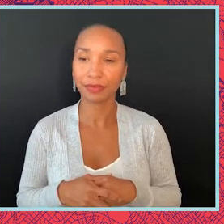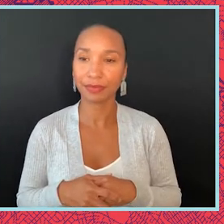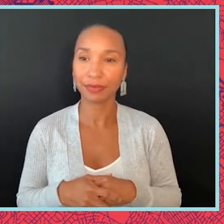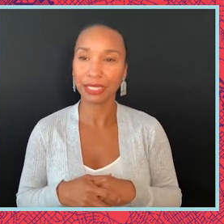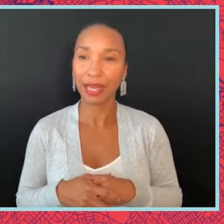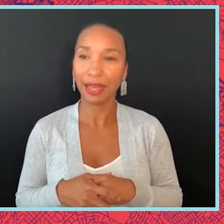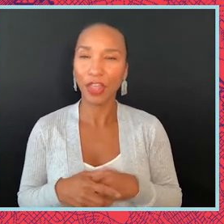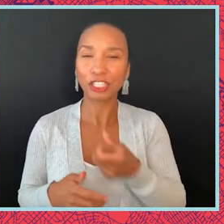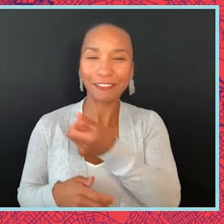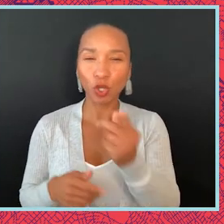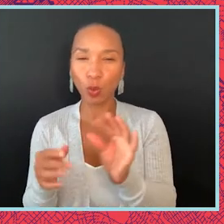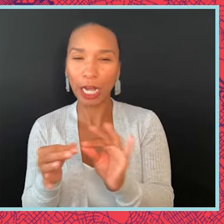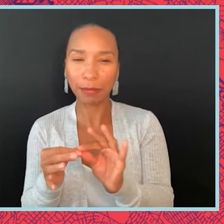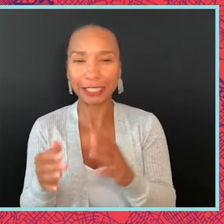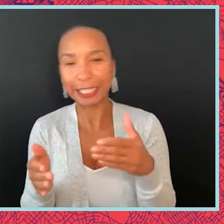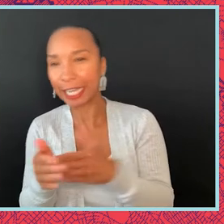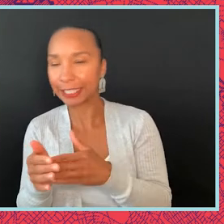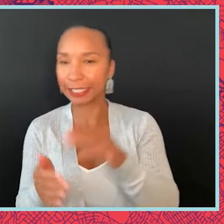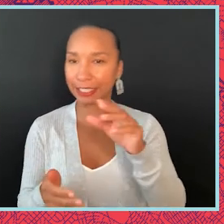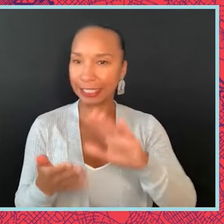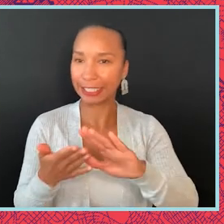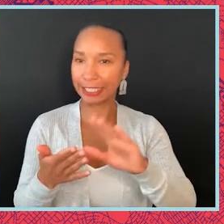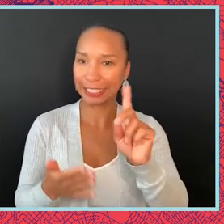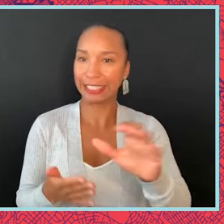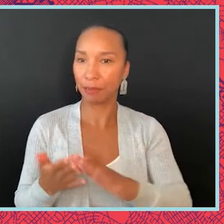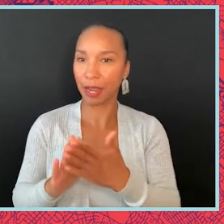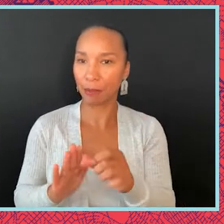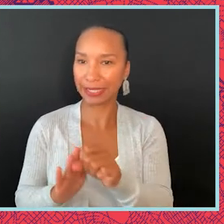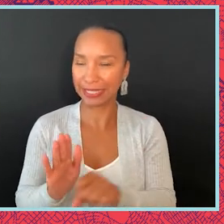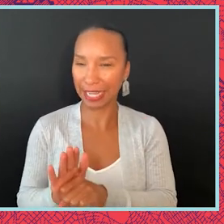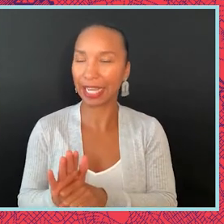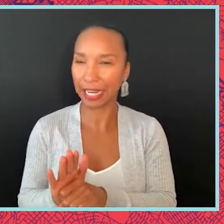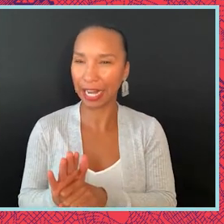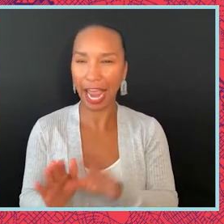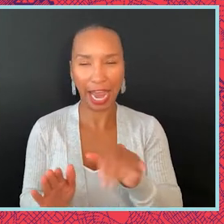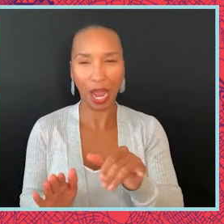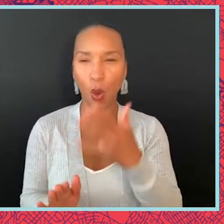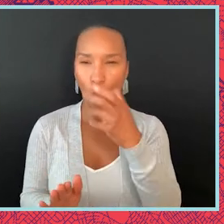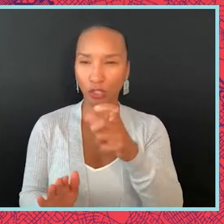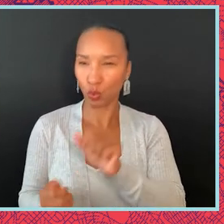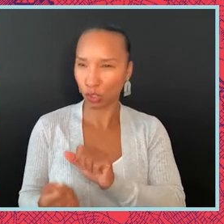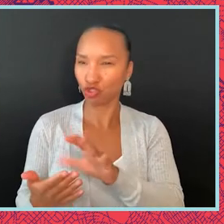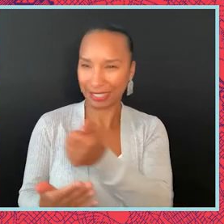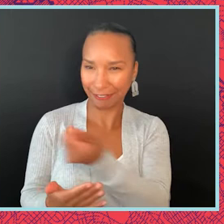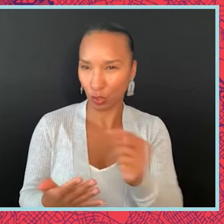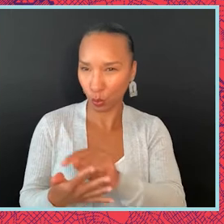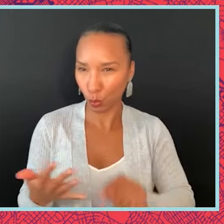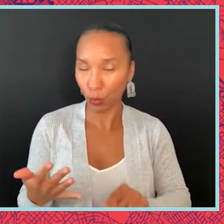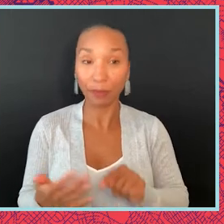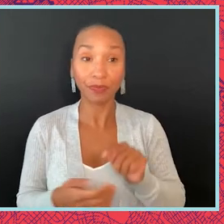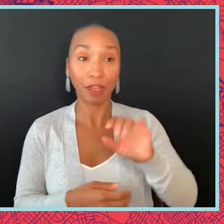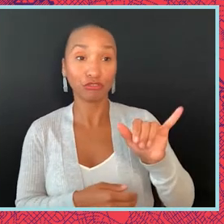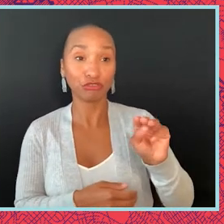a couple of arguments out there against DC statehood that are really red herrings in that. So I just want to address some